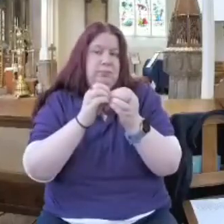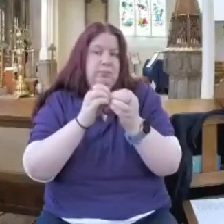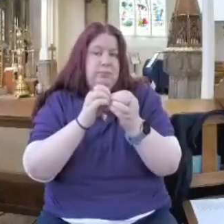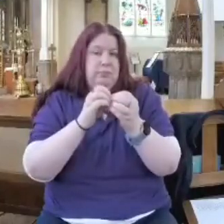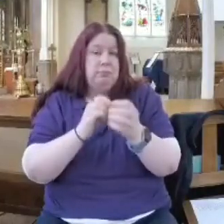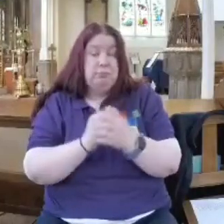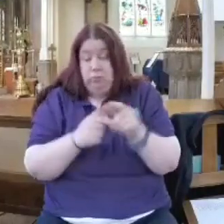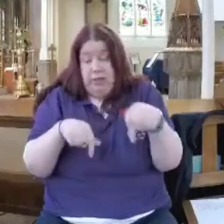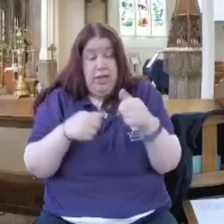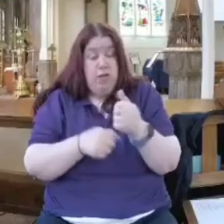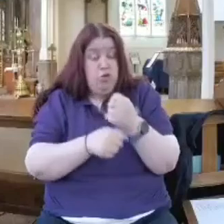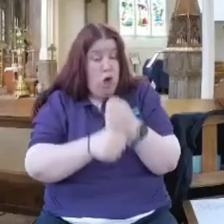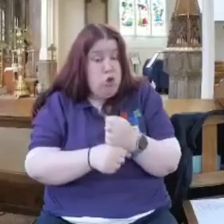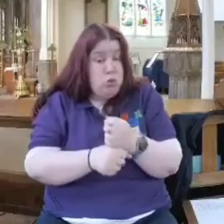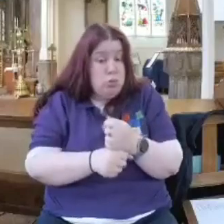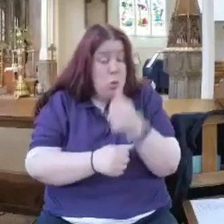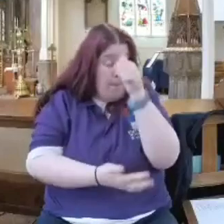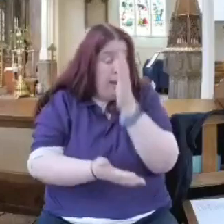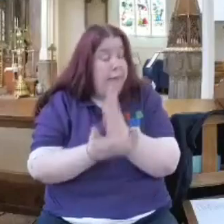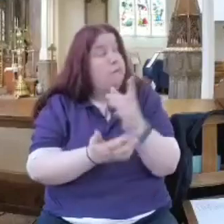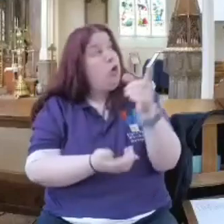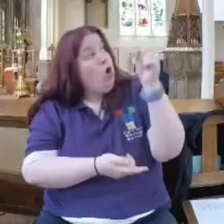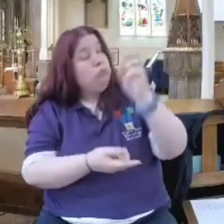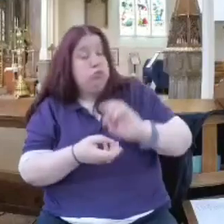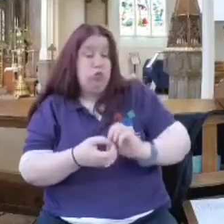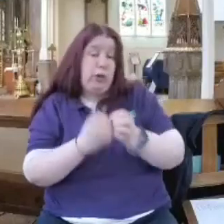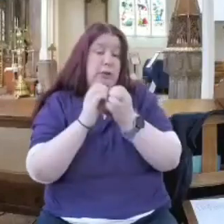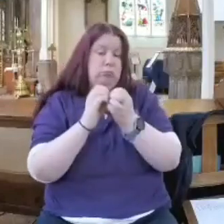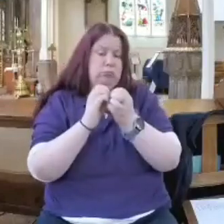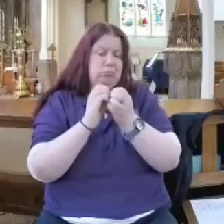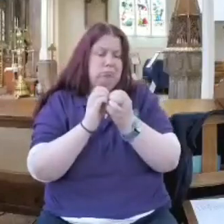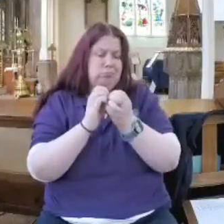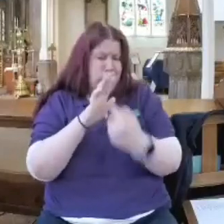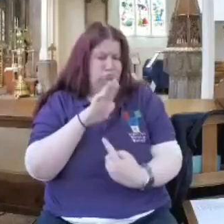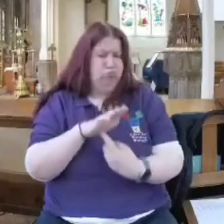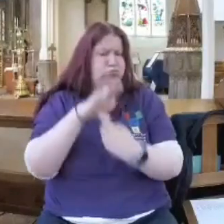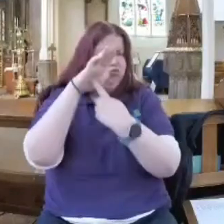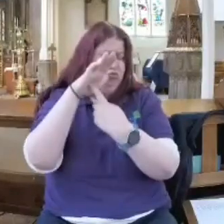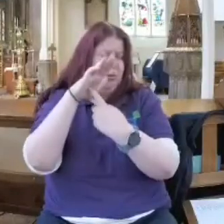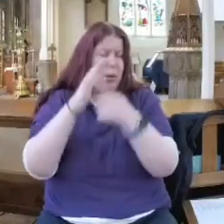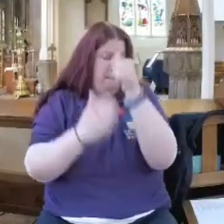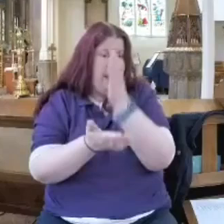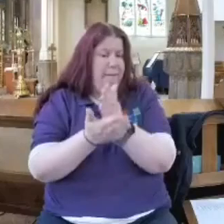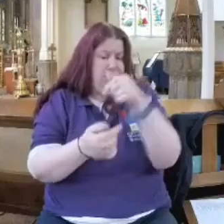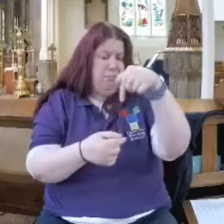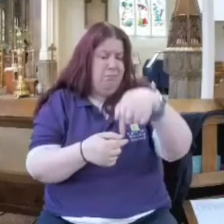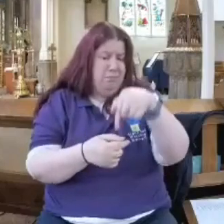Clearly, in church here, we believe in God the Creator. That's a core belief in this Nicene Creed.